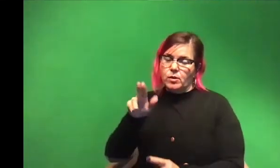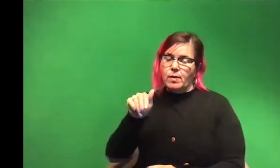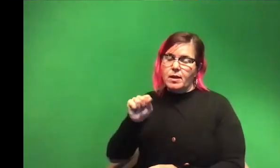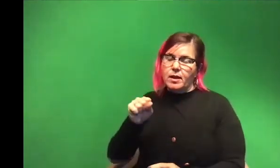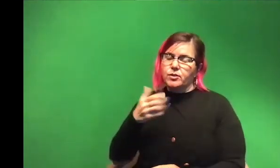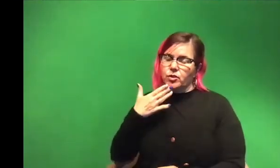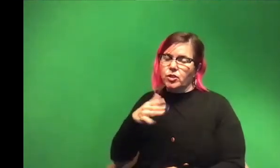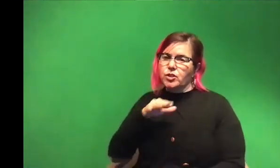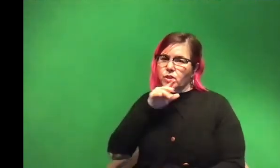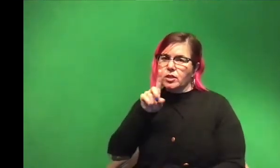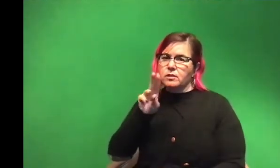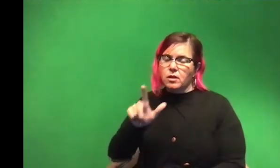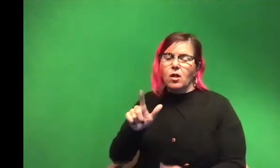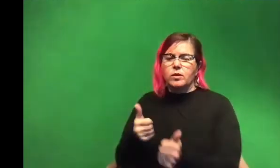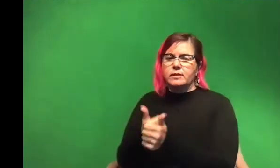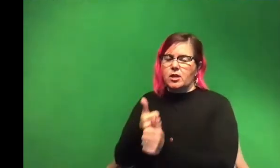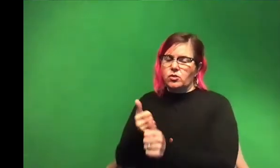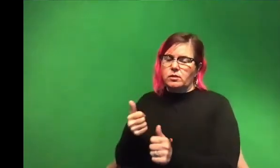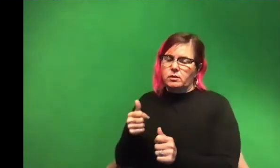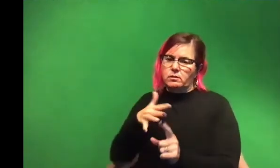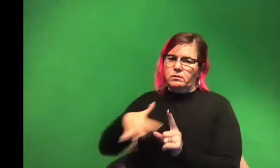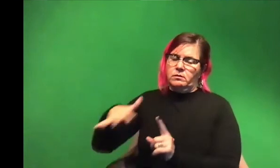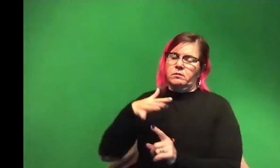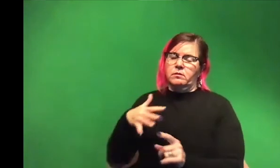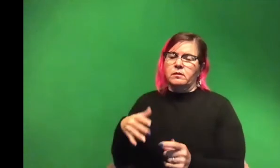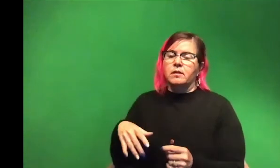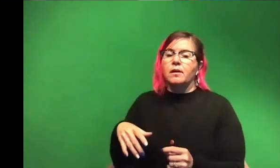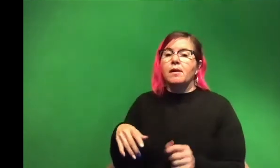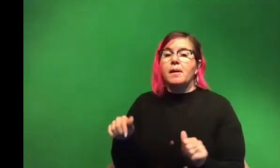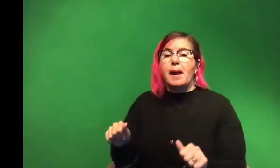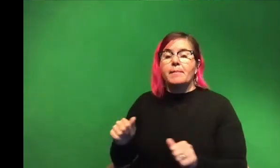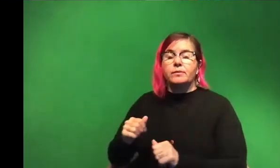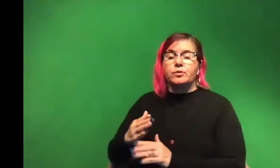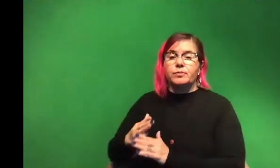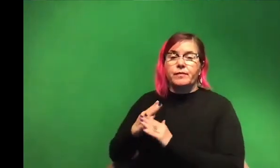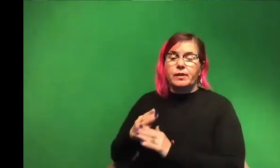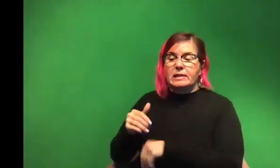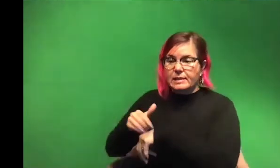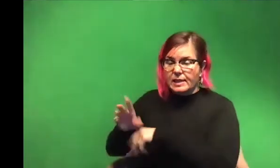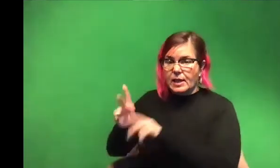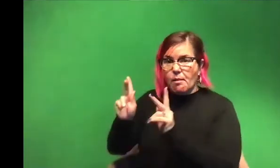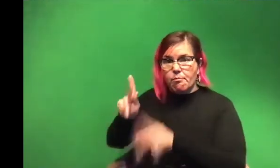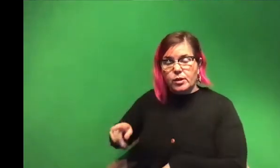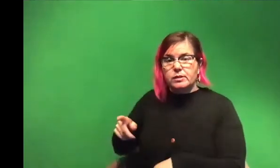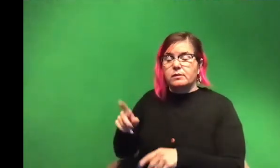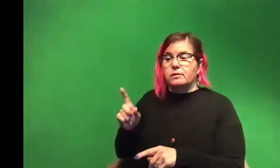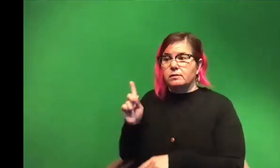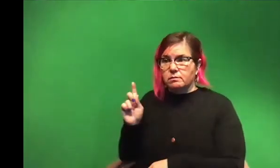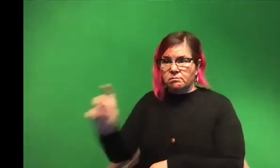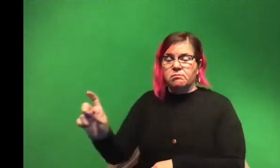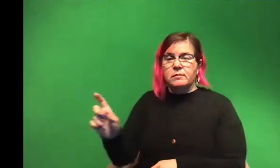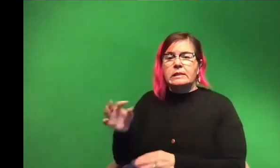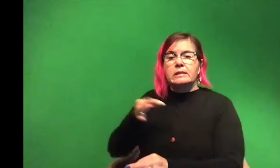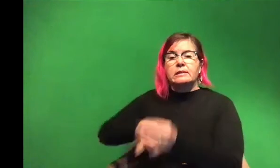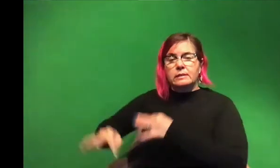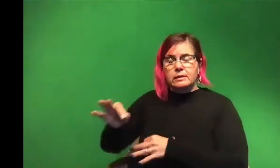dirty, dull, or dangerous conditions, and they were able to prevent sending an individual in or a person, and instead were able